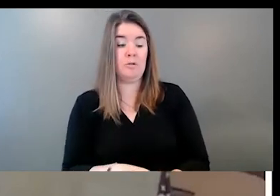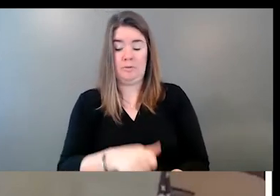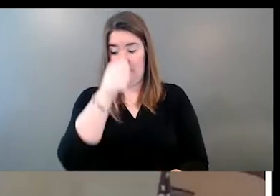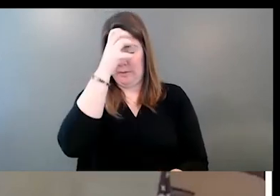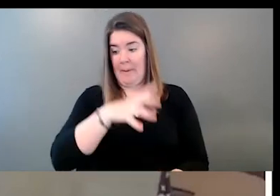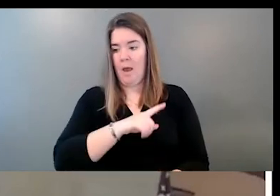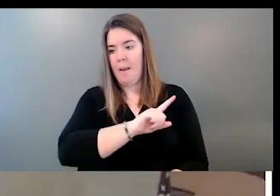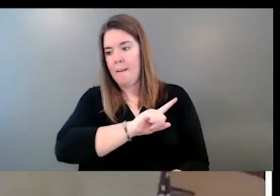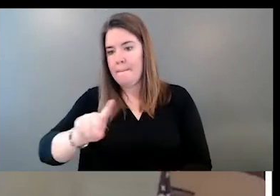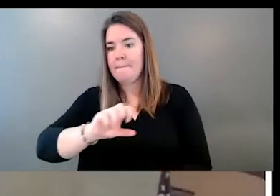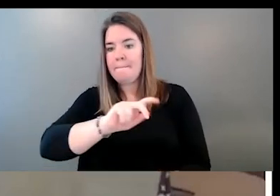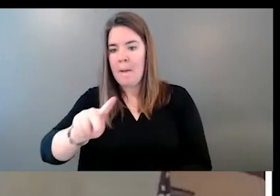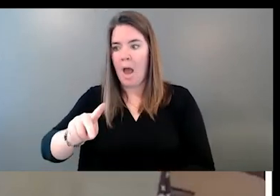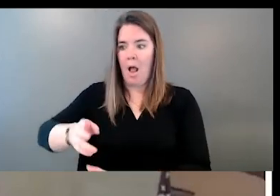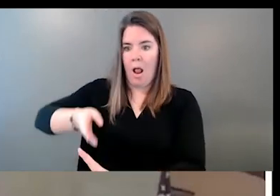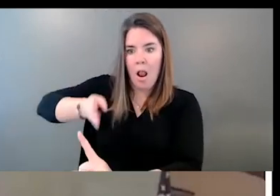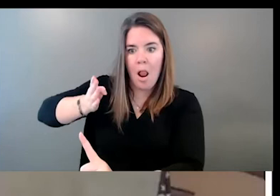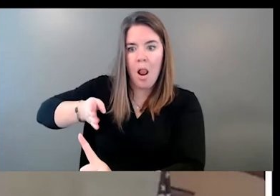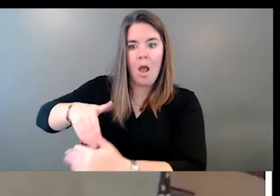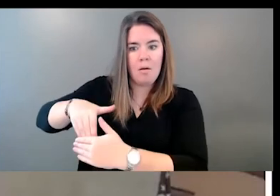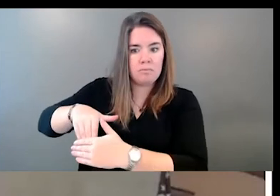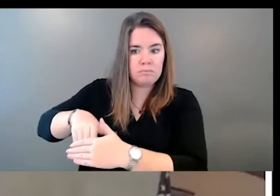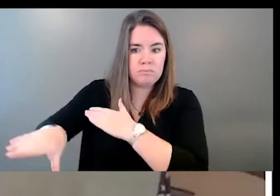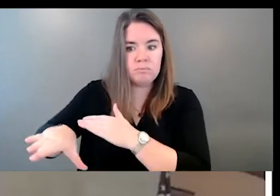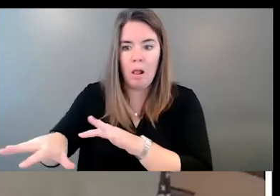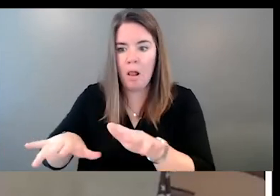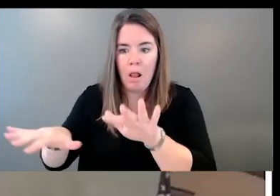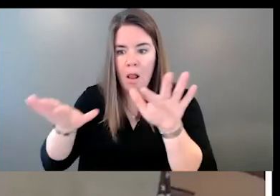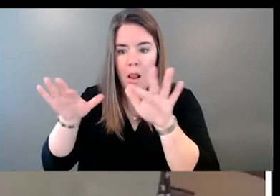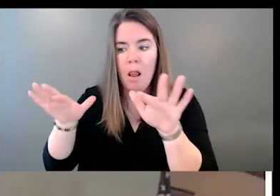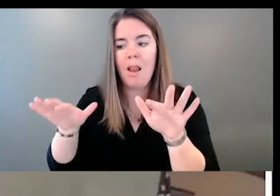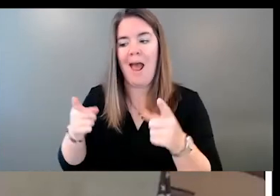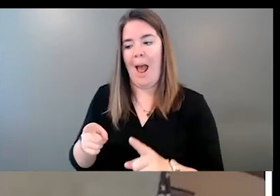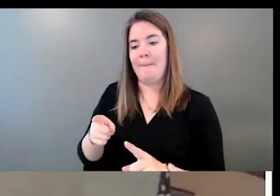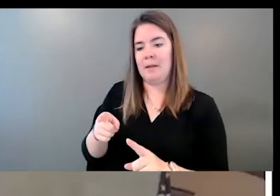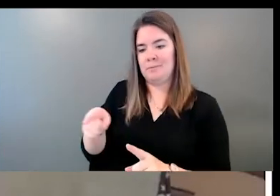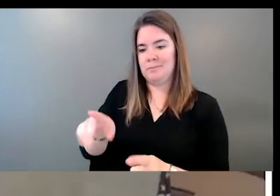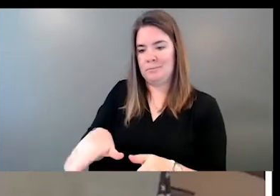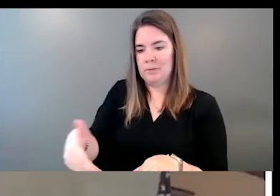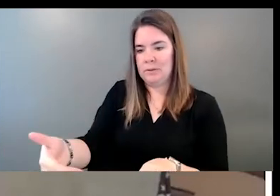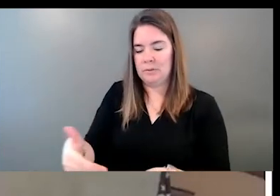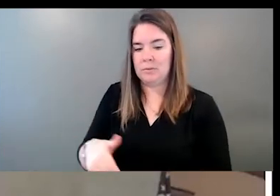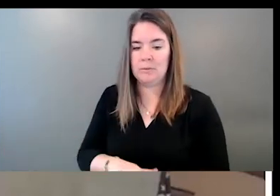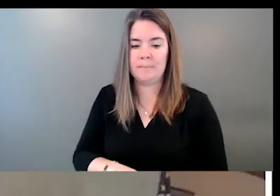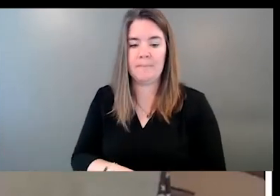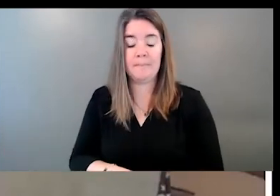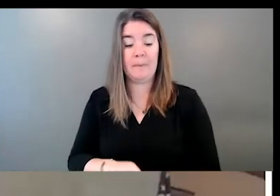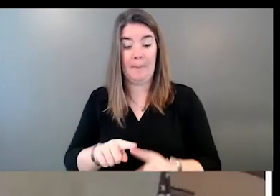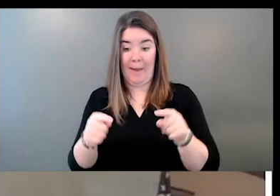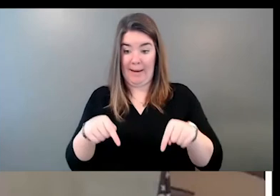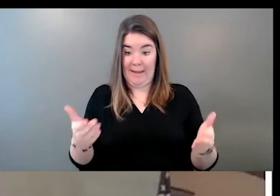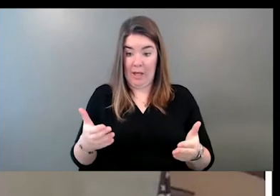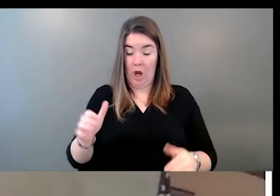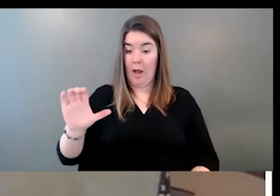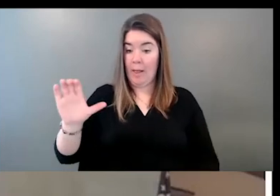in. He was killed in the confrontation. Here in Columbus, a man with pending assault charges